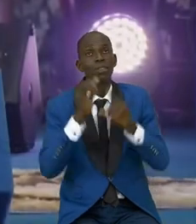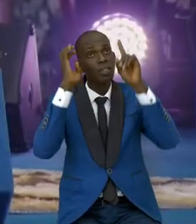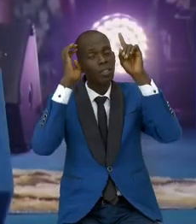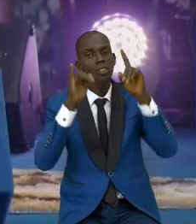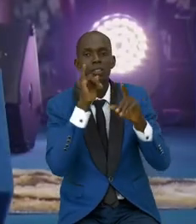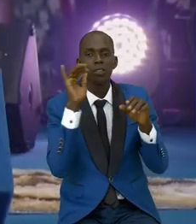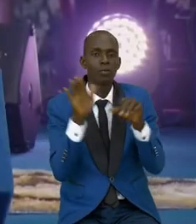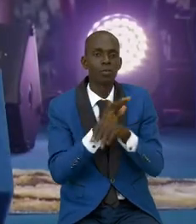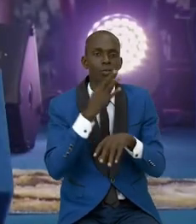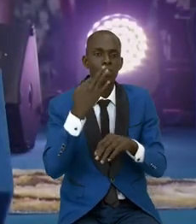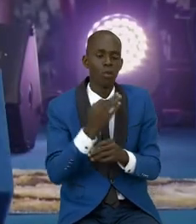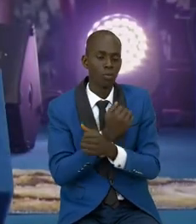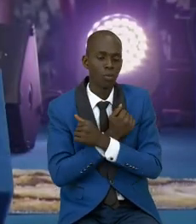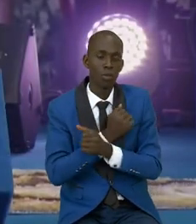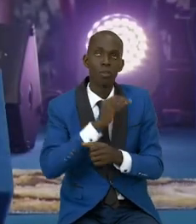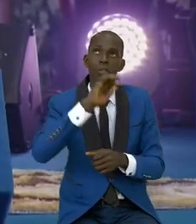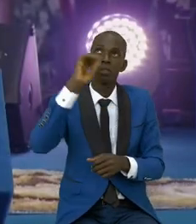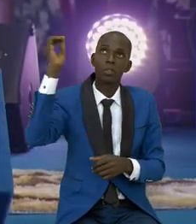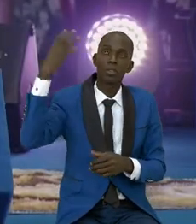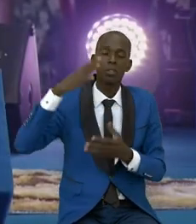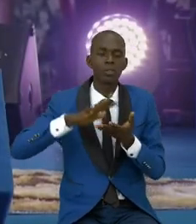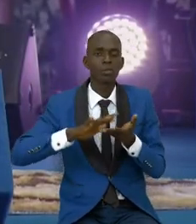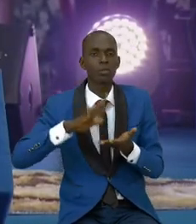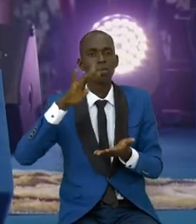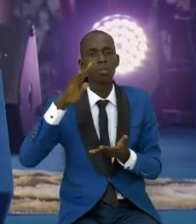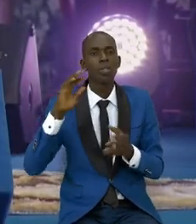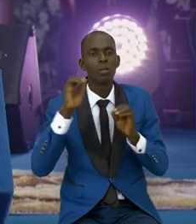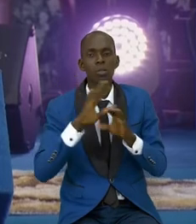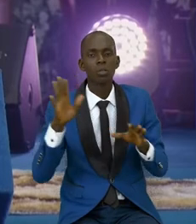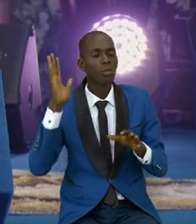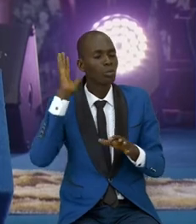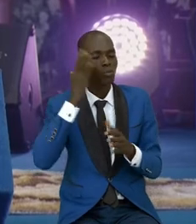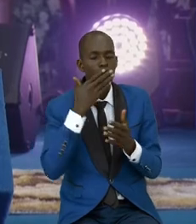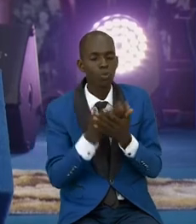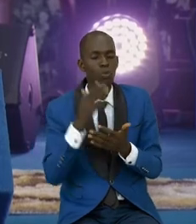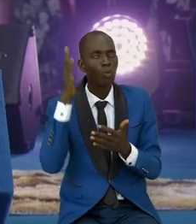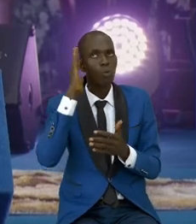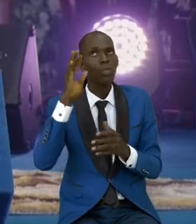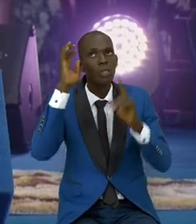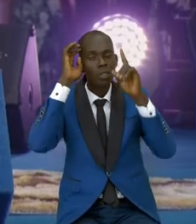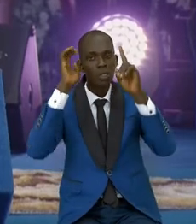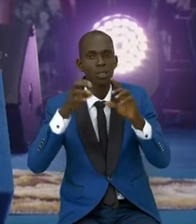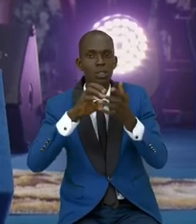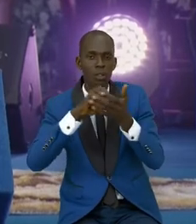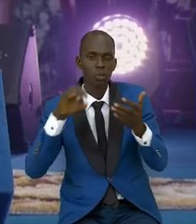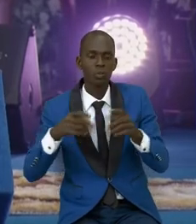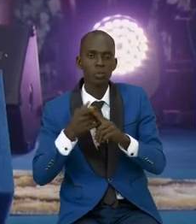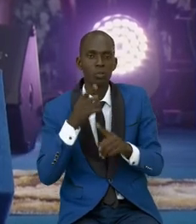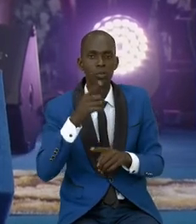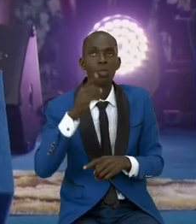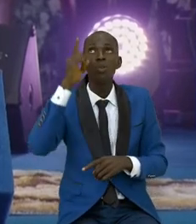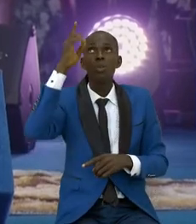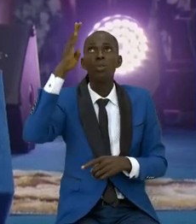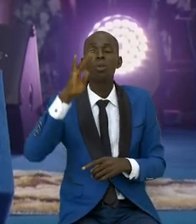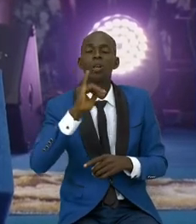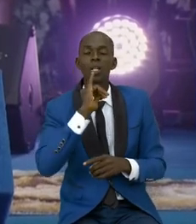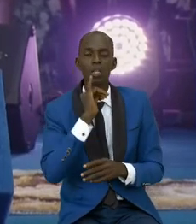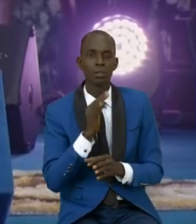glory, and no good thing will he withhold from you. Come, God is